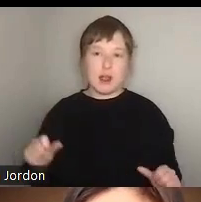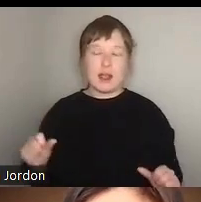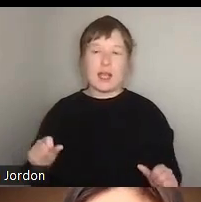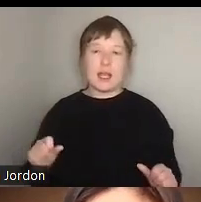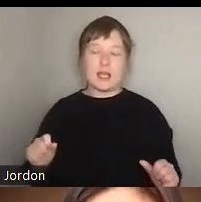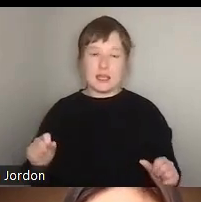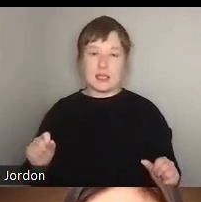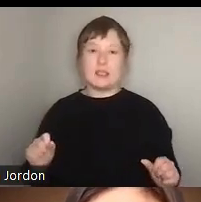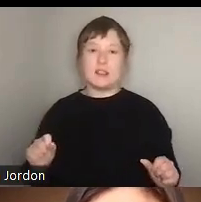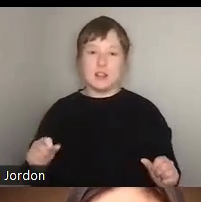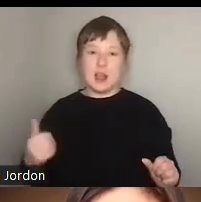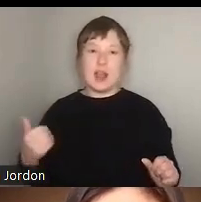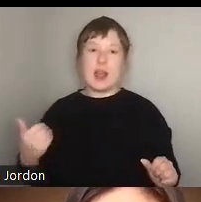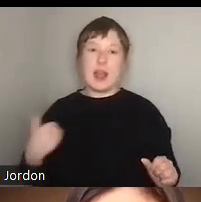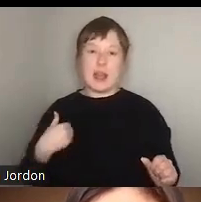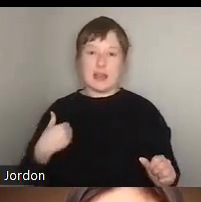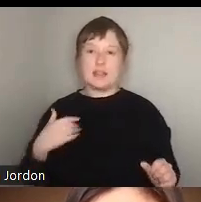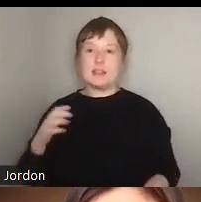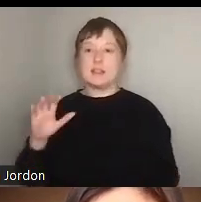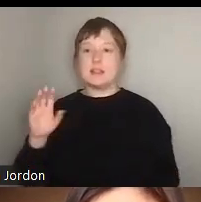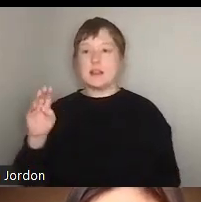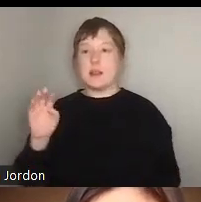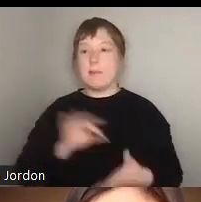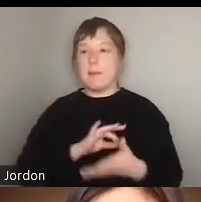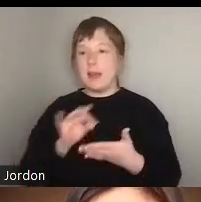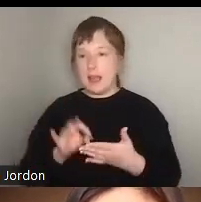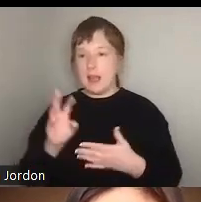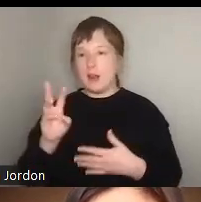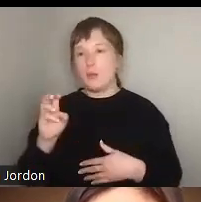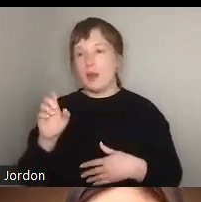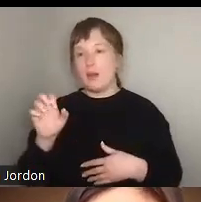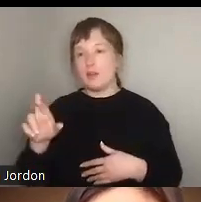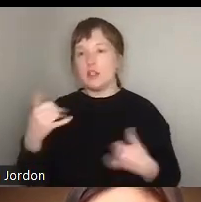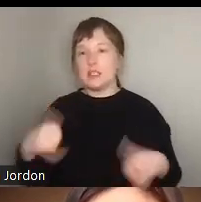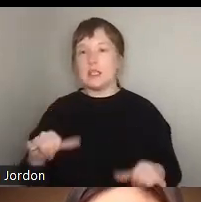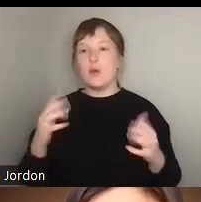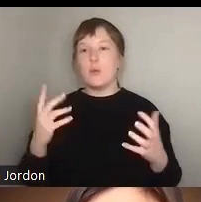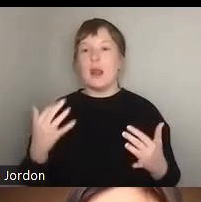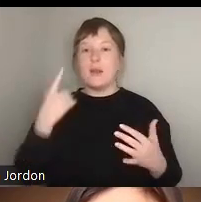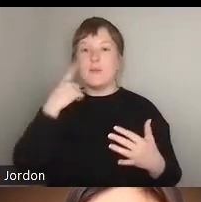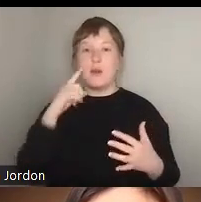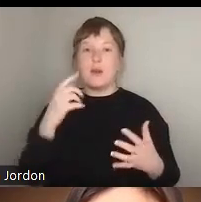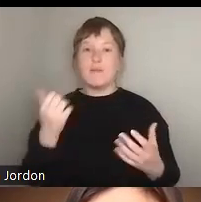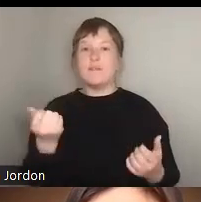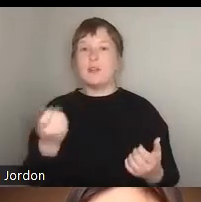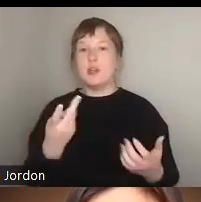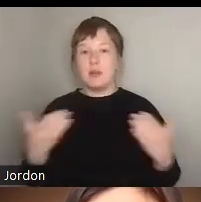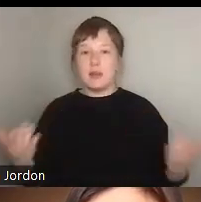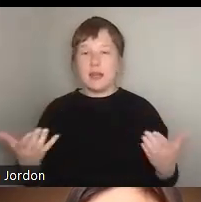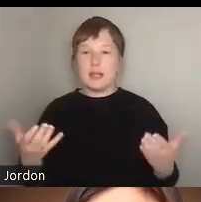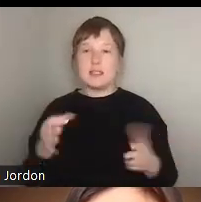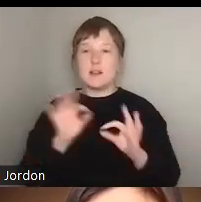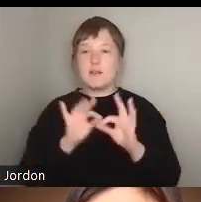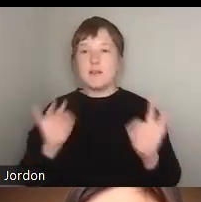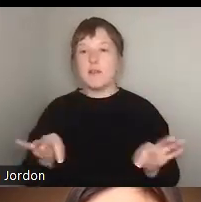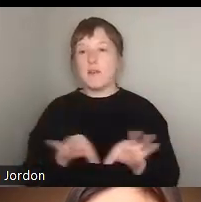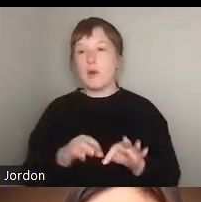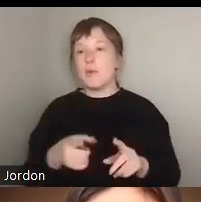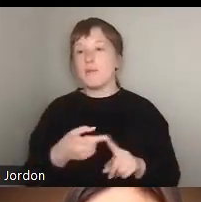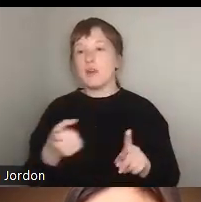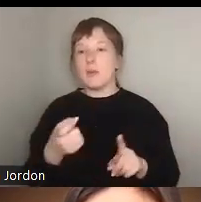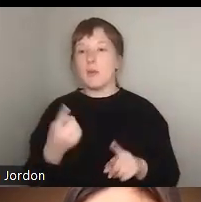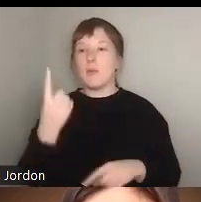She has applied for the Medicaid waiver. They're waiting on a few things, a form from one